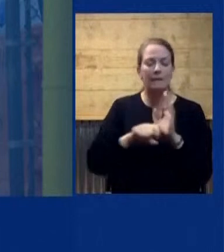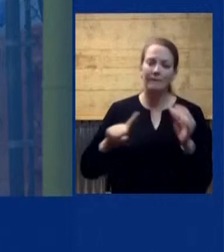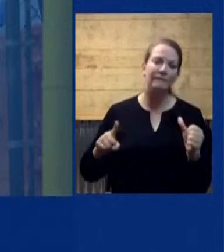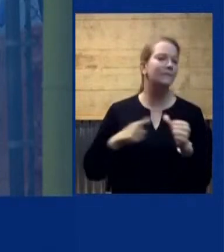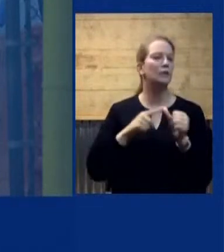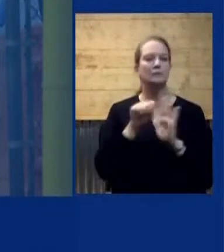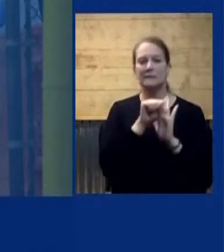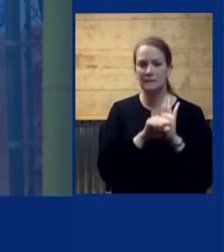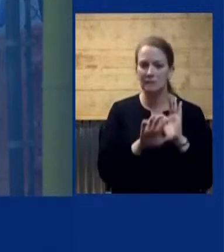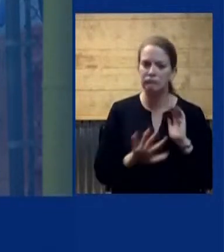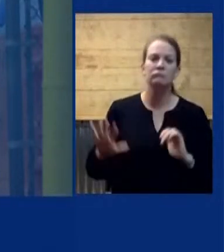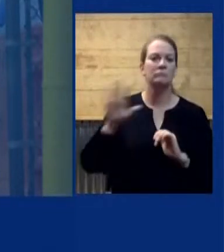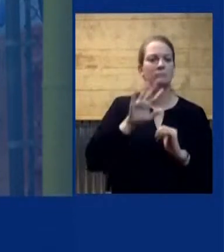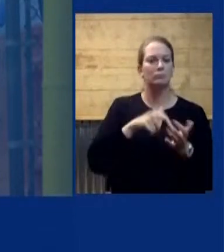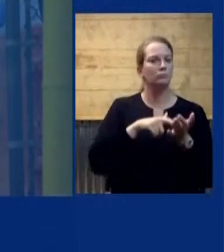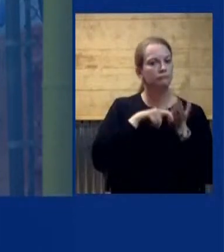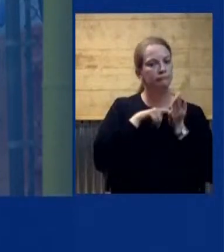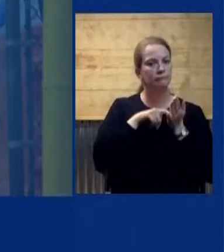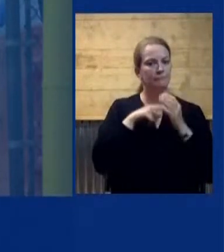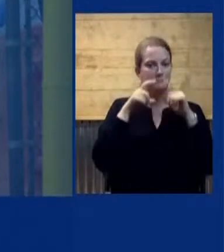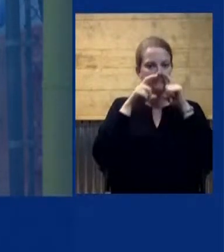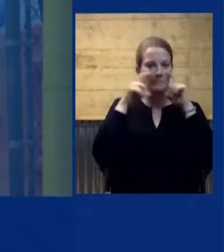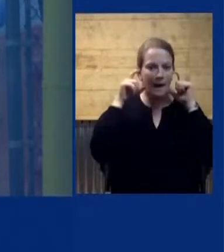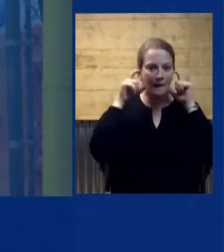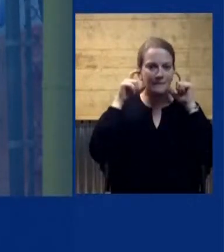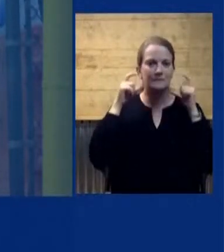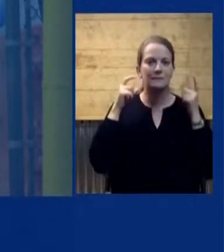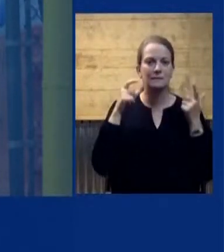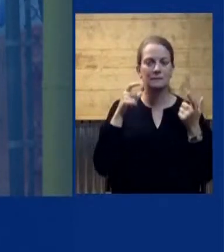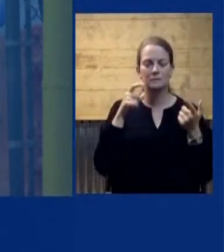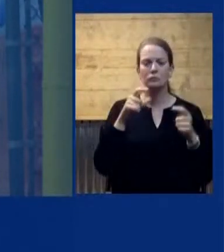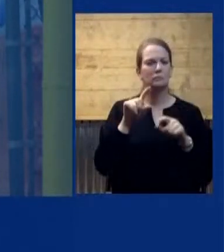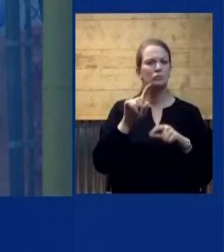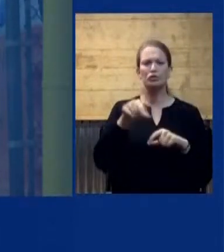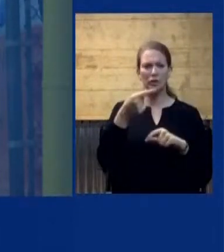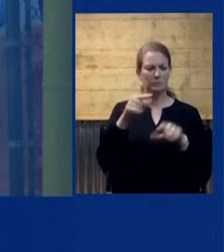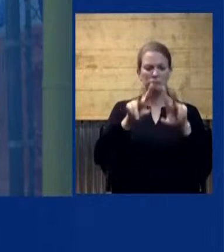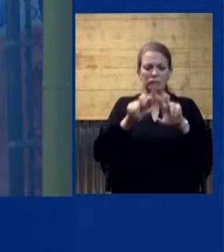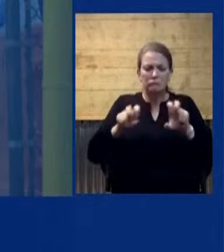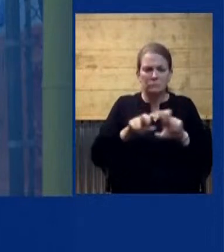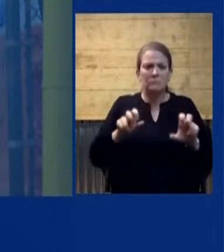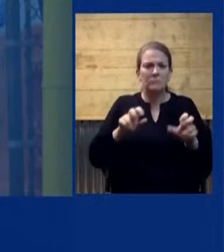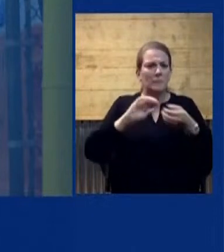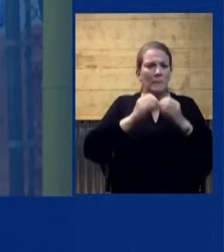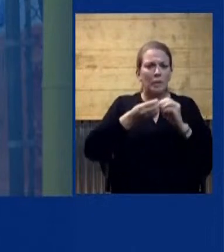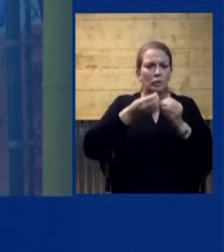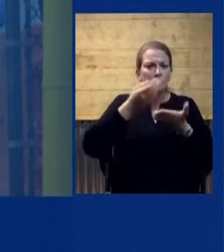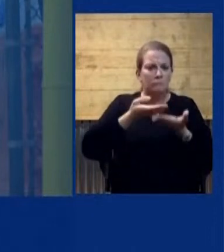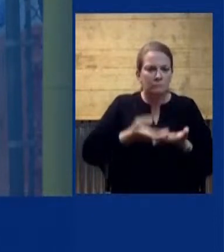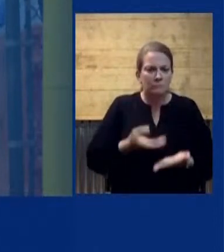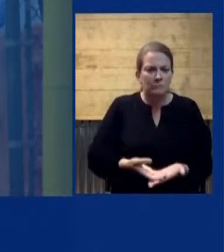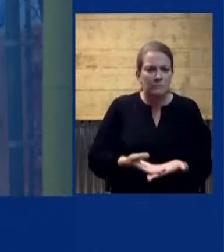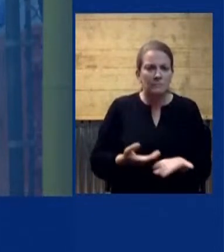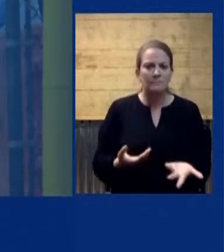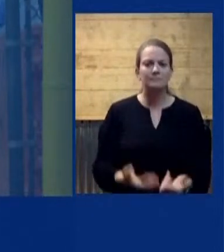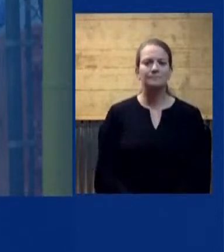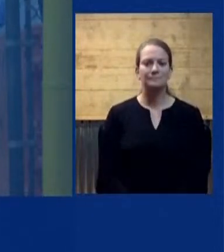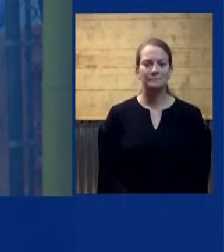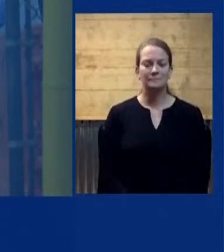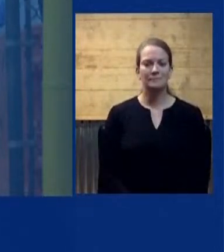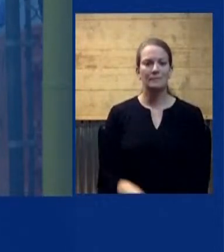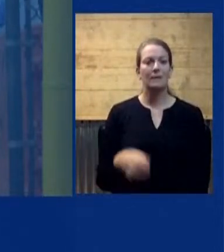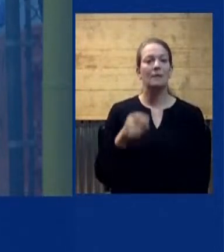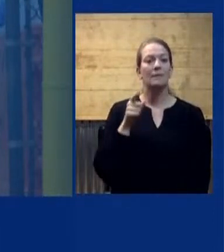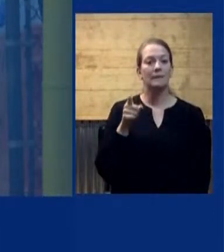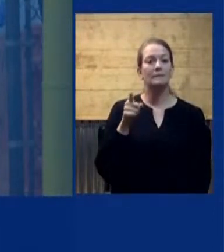Look at the numbers. The projection model that the White House uses, the Gates-funded IHME model,